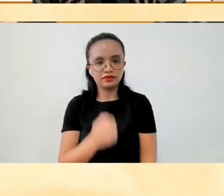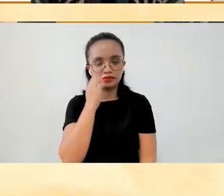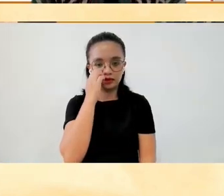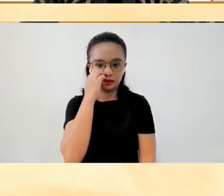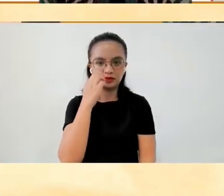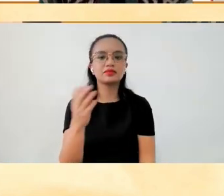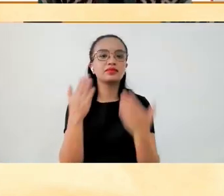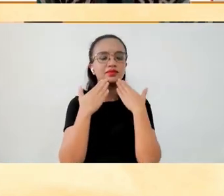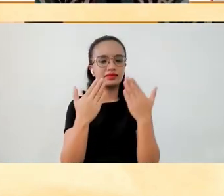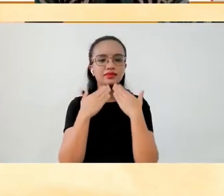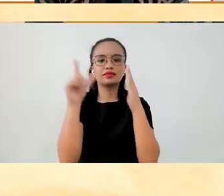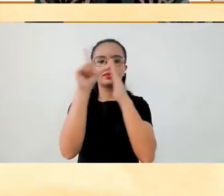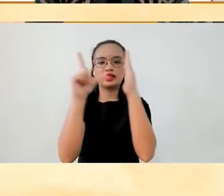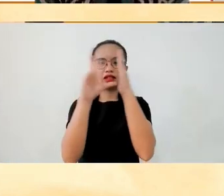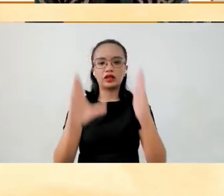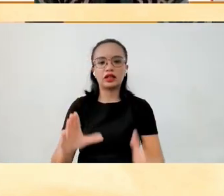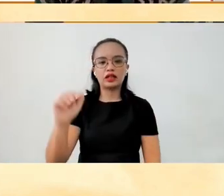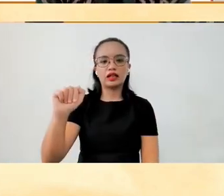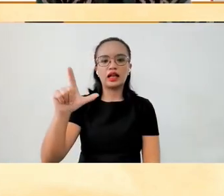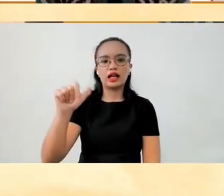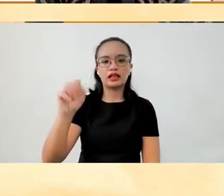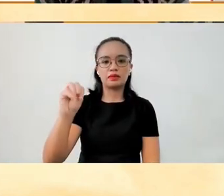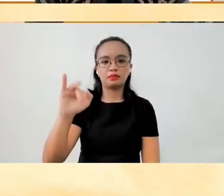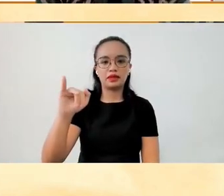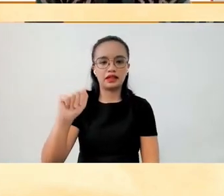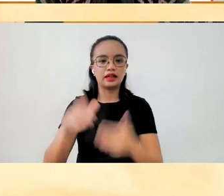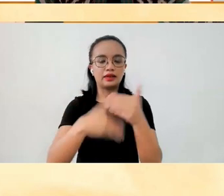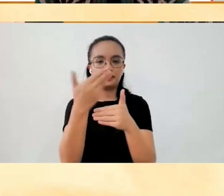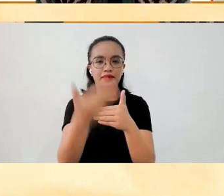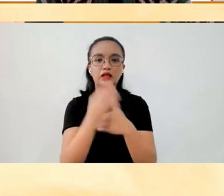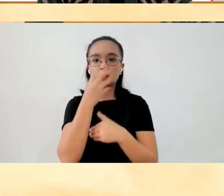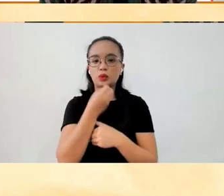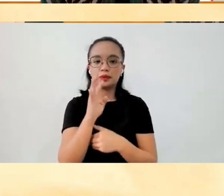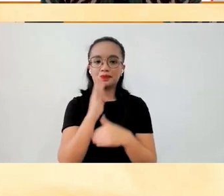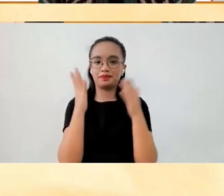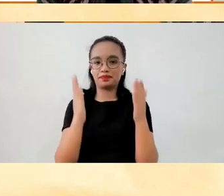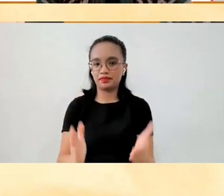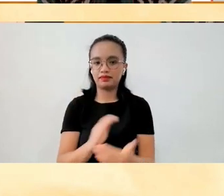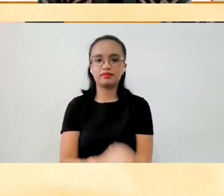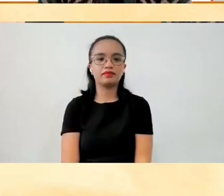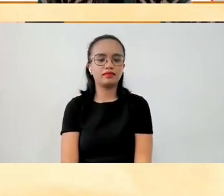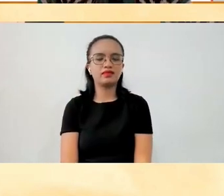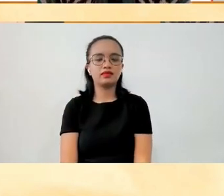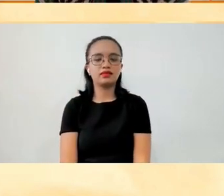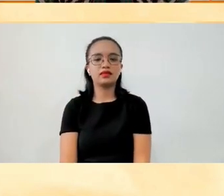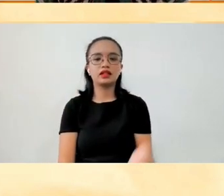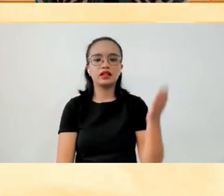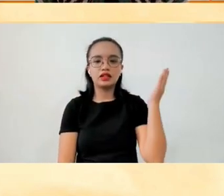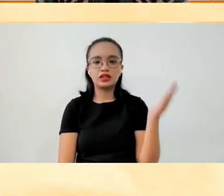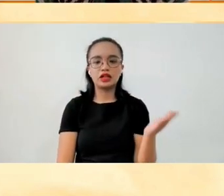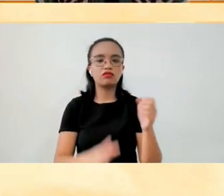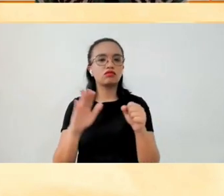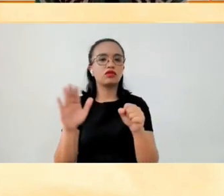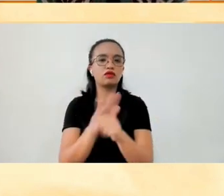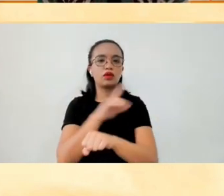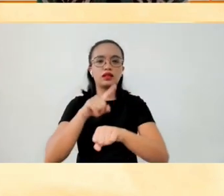Thank you, Attorney Alamia. We move on to our next resource person. She's a full professor of